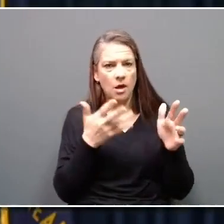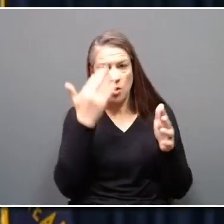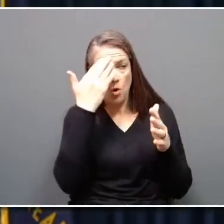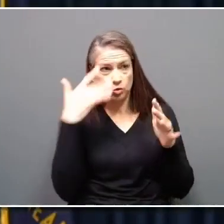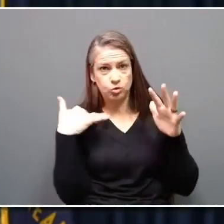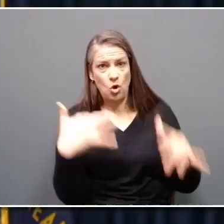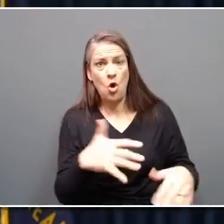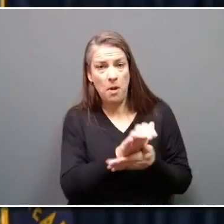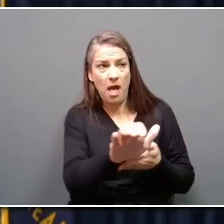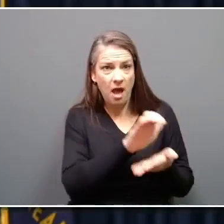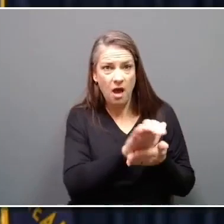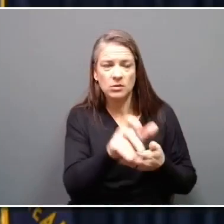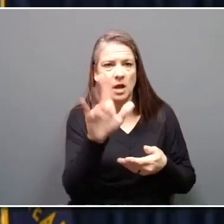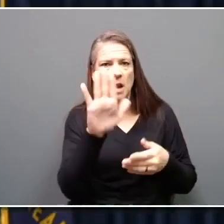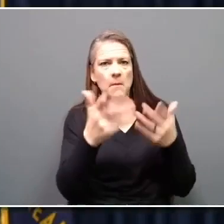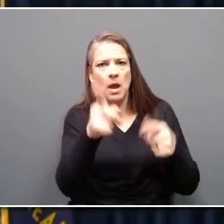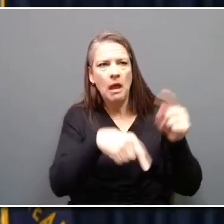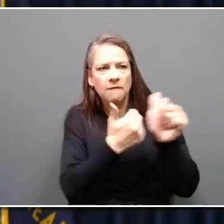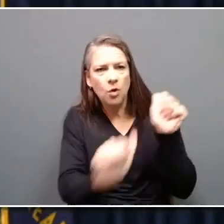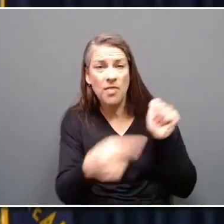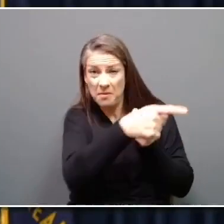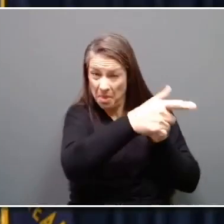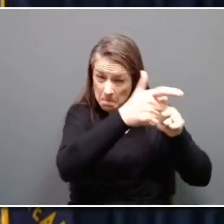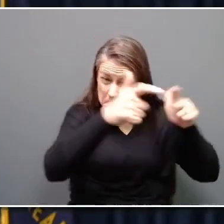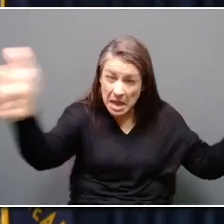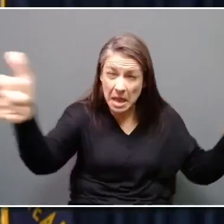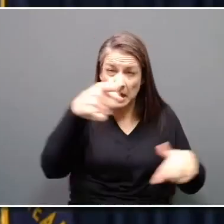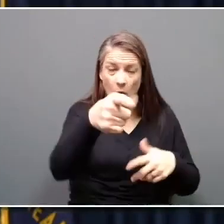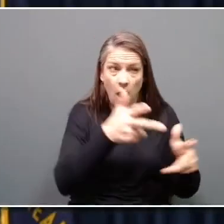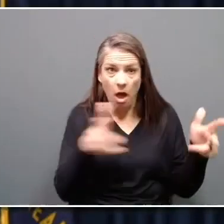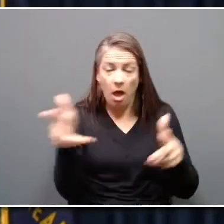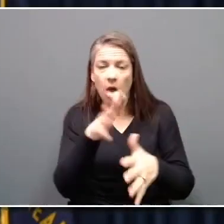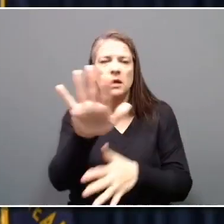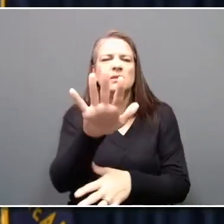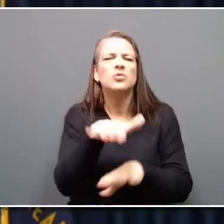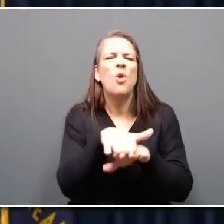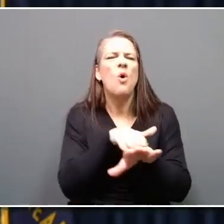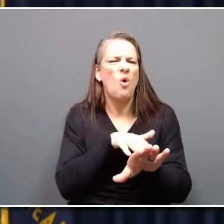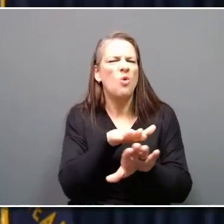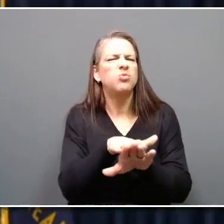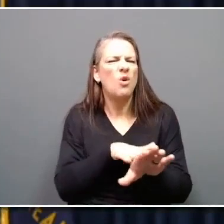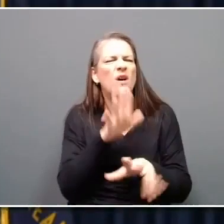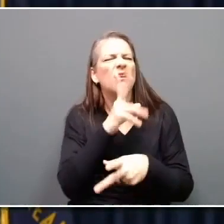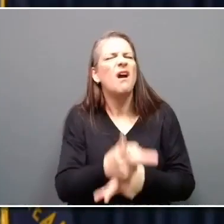need to be able to go through, and they are much bigger than your vehicle. So slow down and be careful.